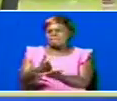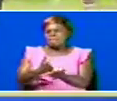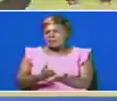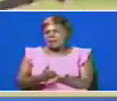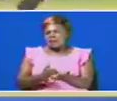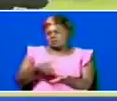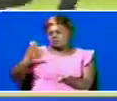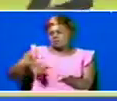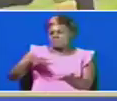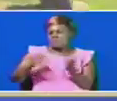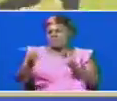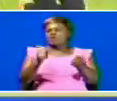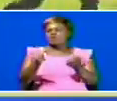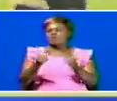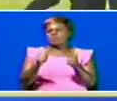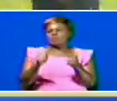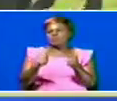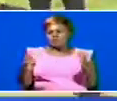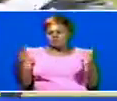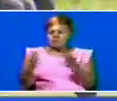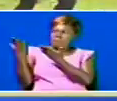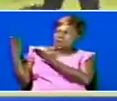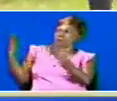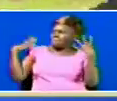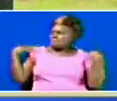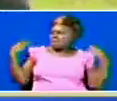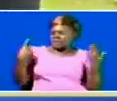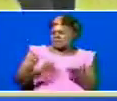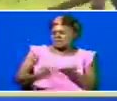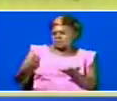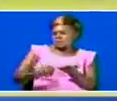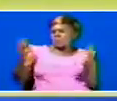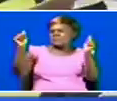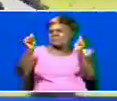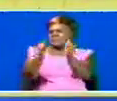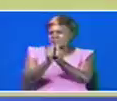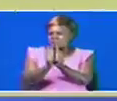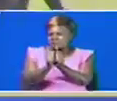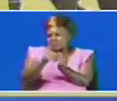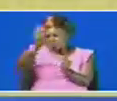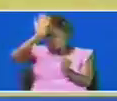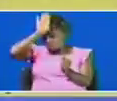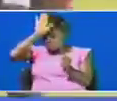premier women tournaments. The Lionesses have been training for over 10 weeks in preparation for the Dubai tournament.